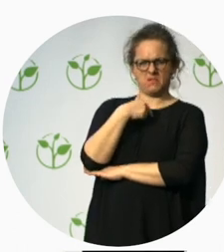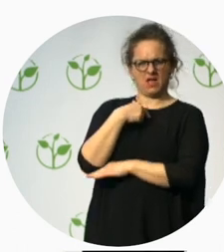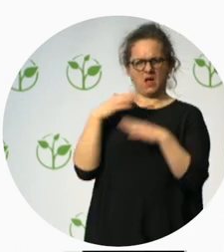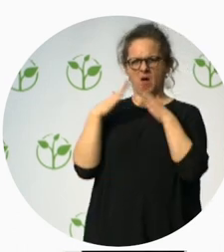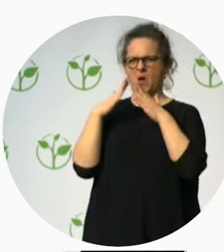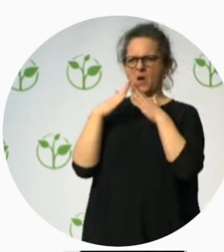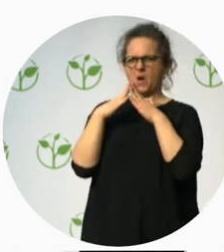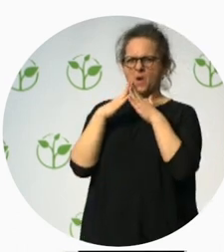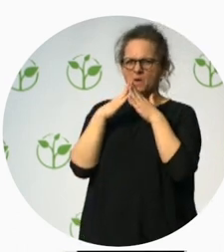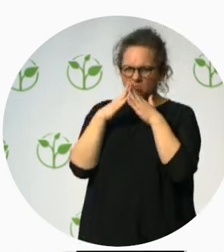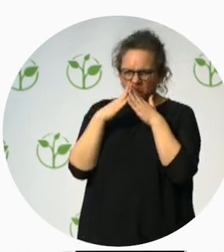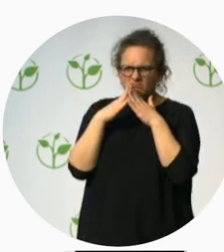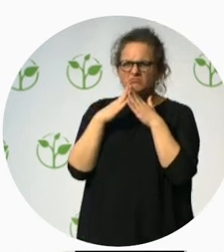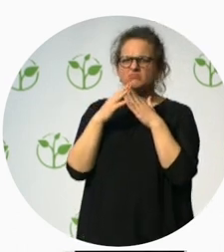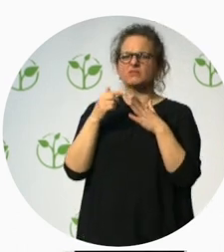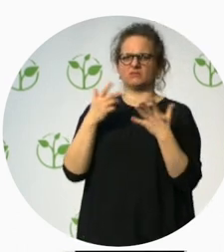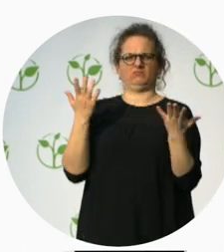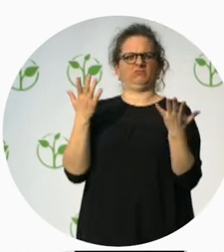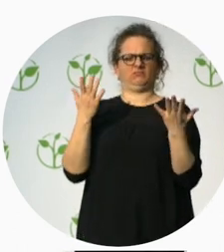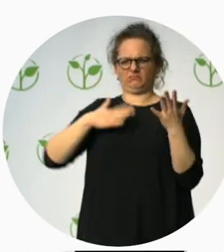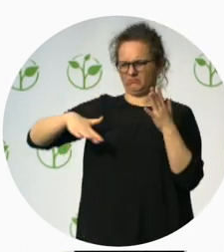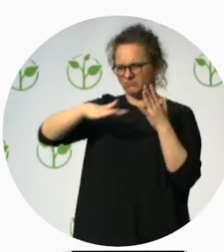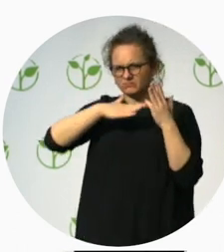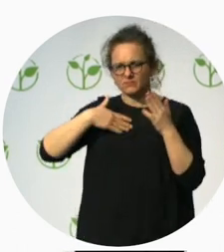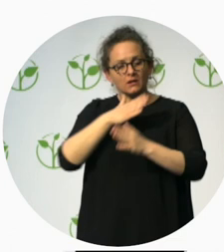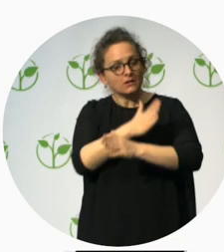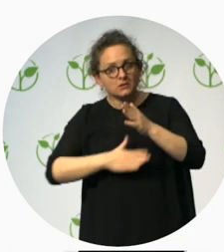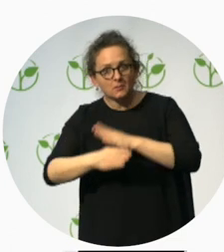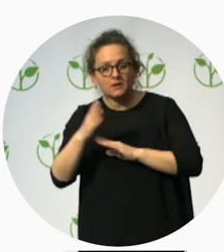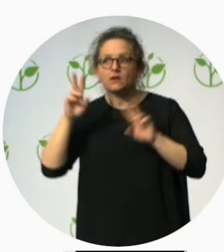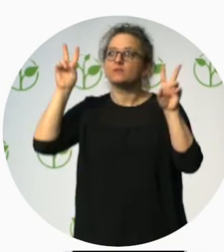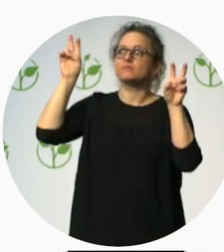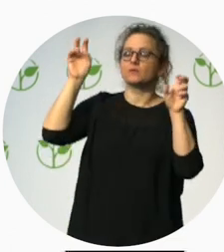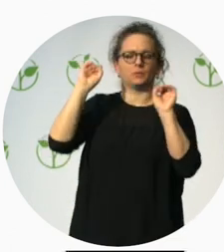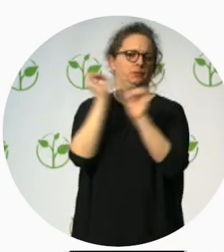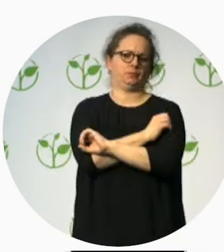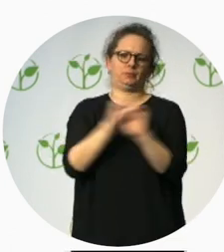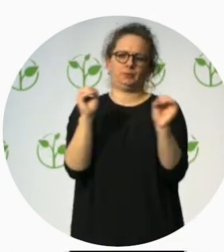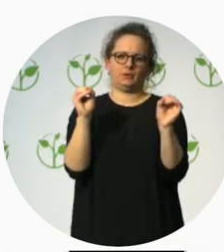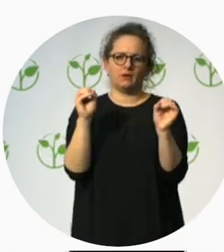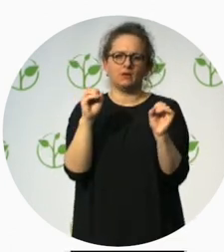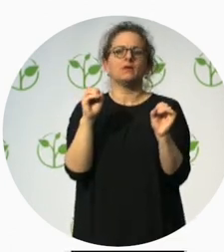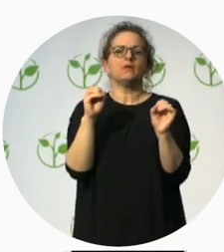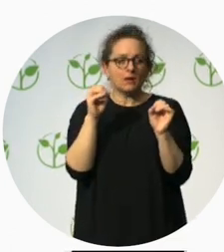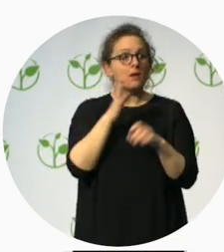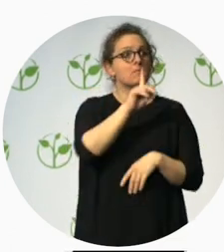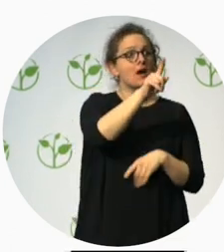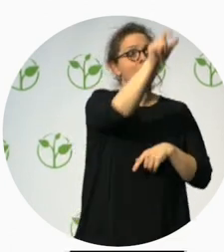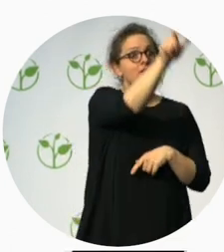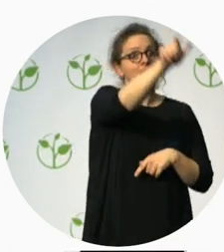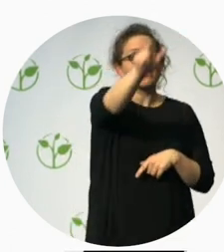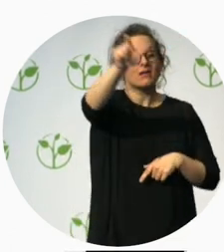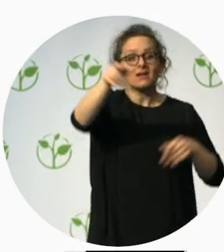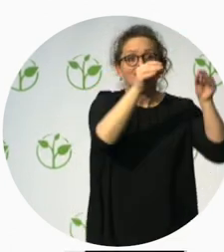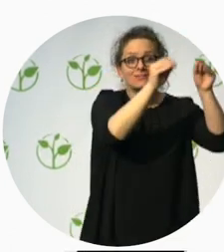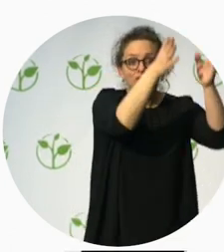and the principals. That's why what we're doing today is so important. Martin Essel has given us a platform to share these